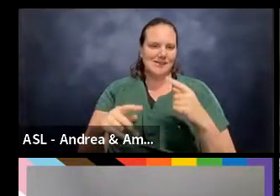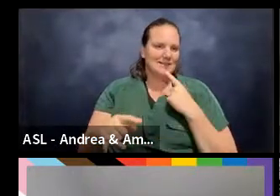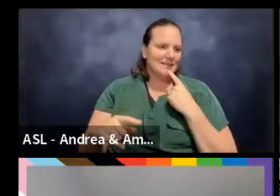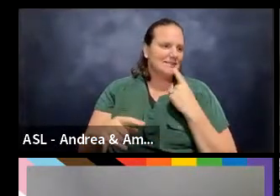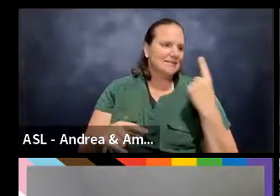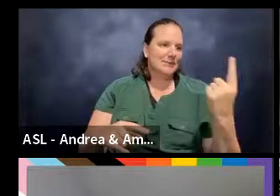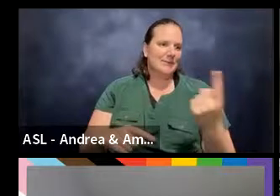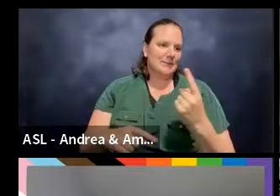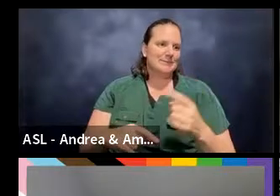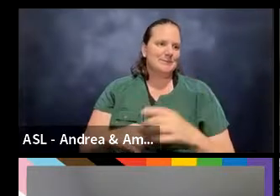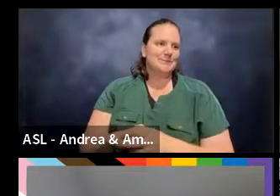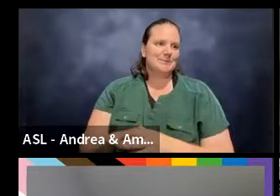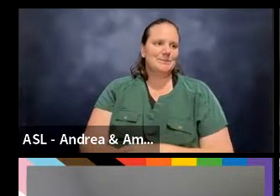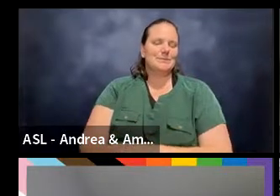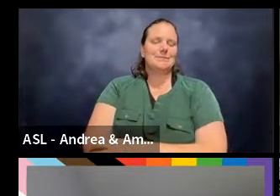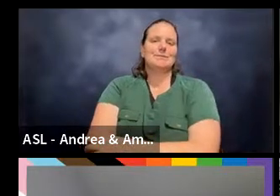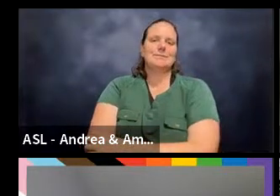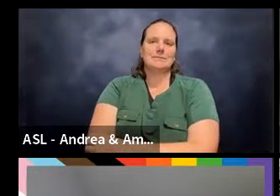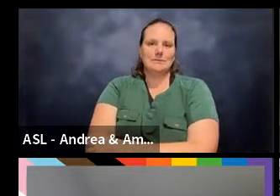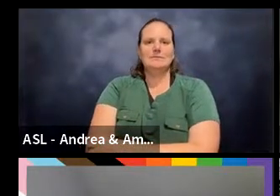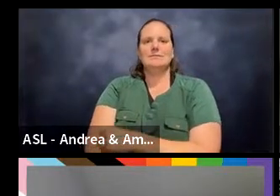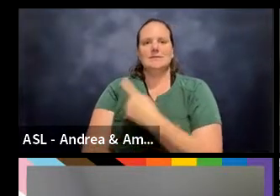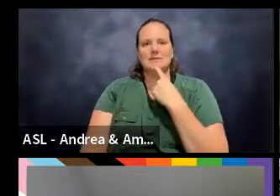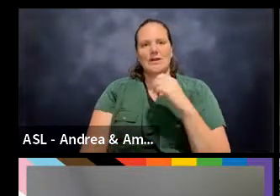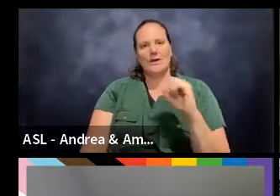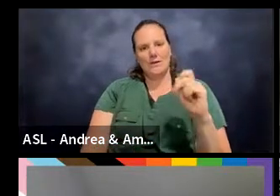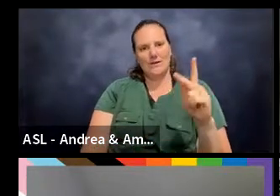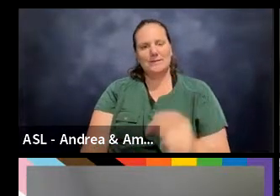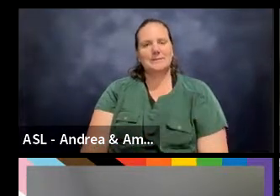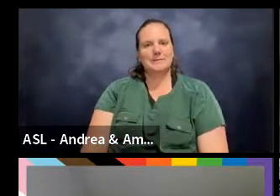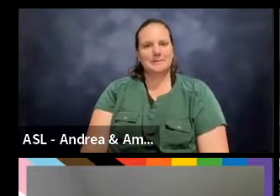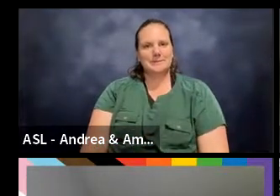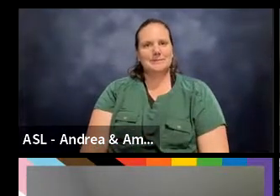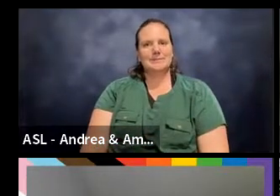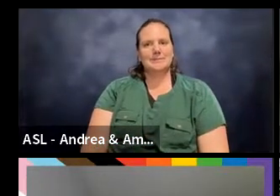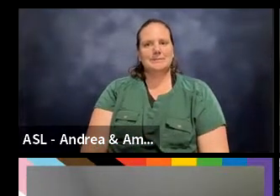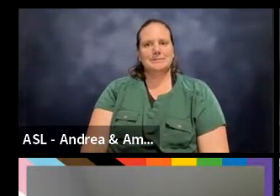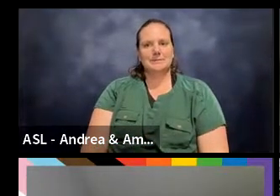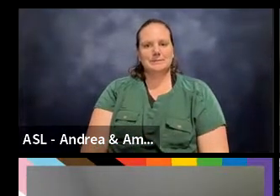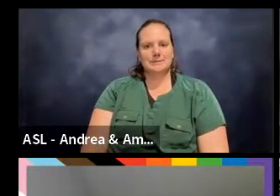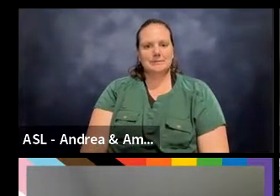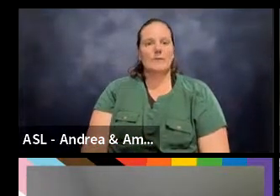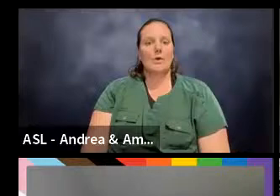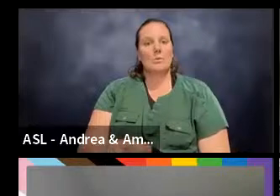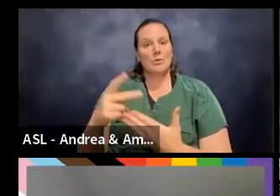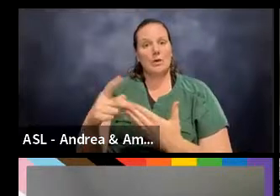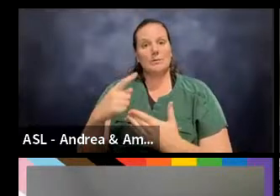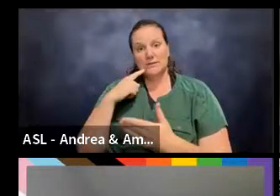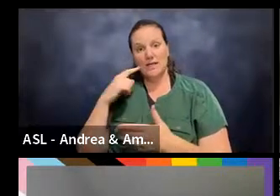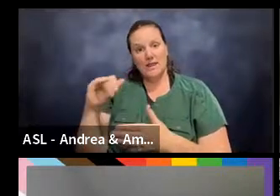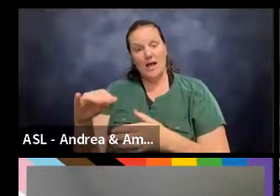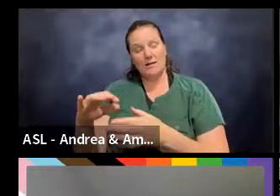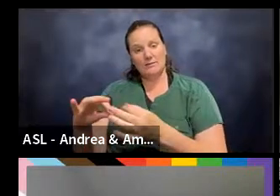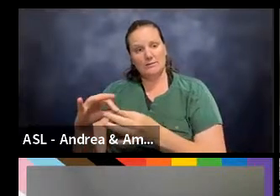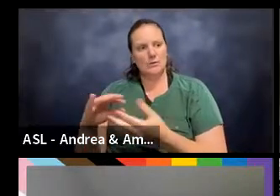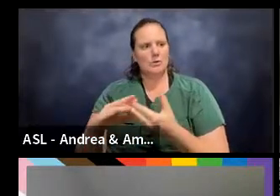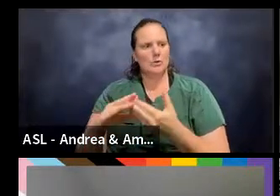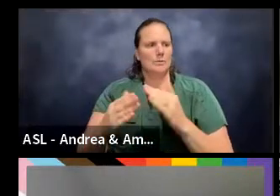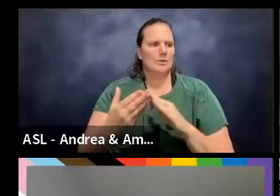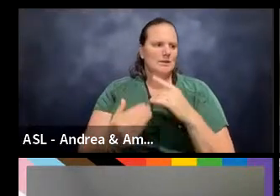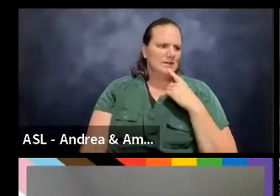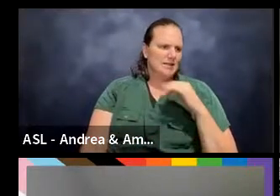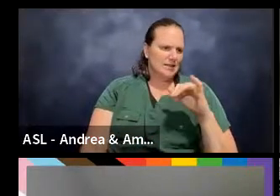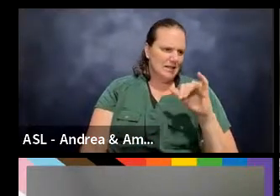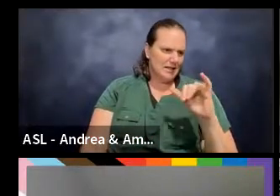something that says, okay, our program has said this, the community